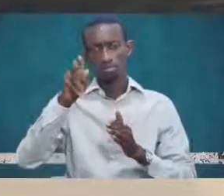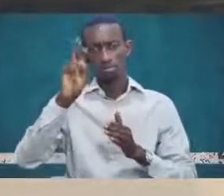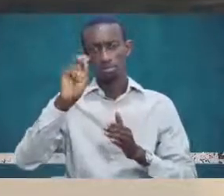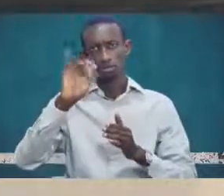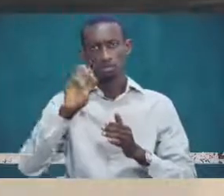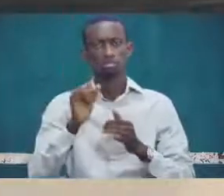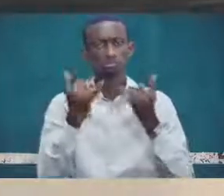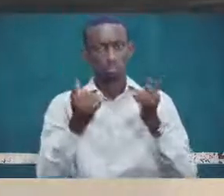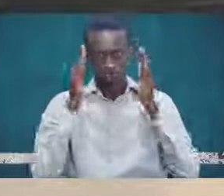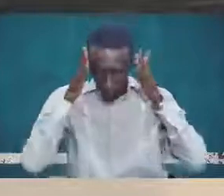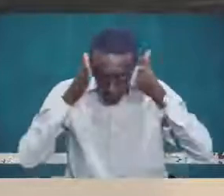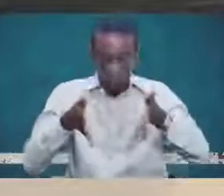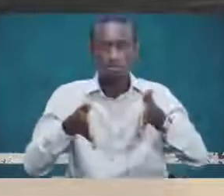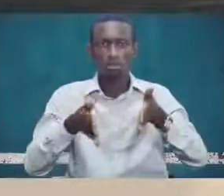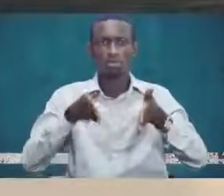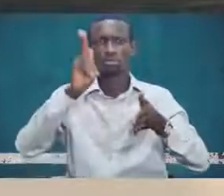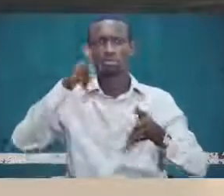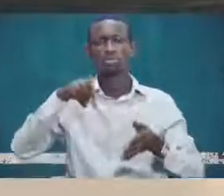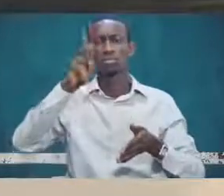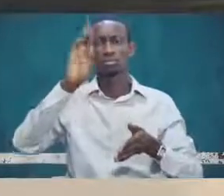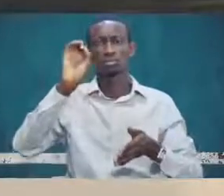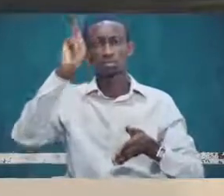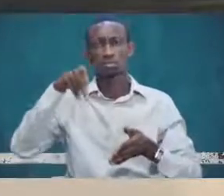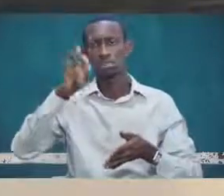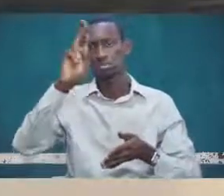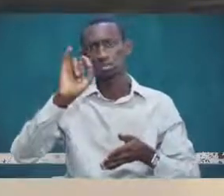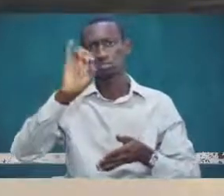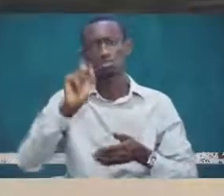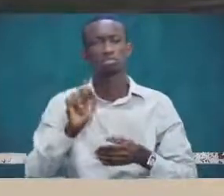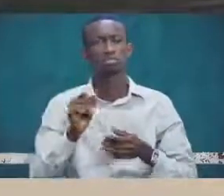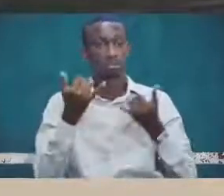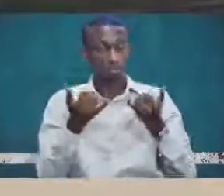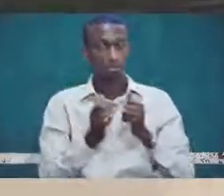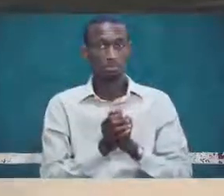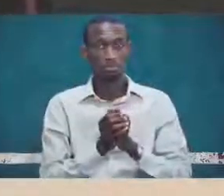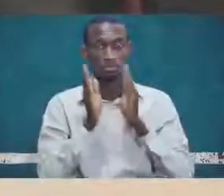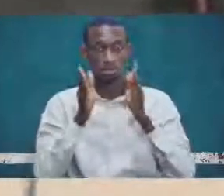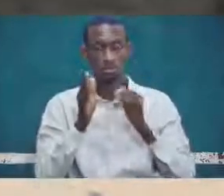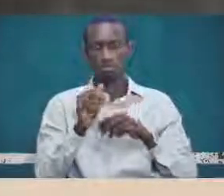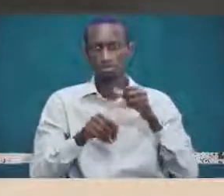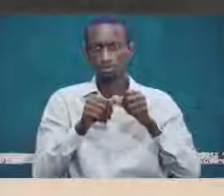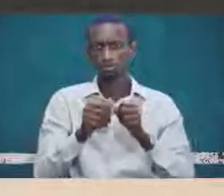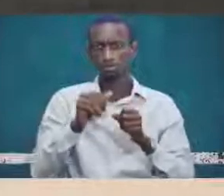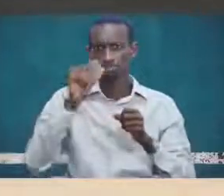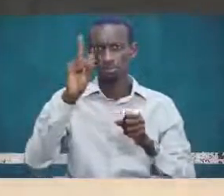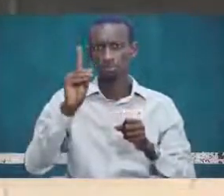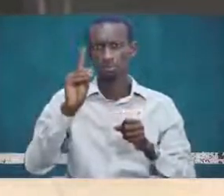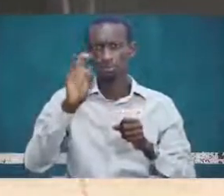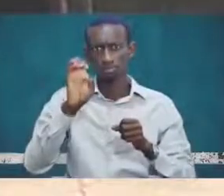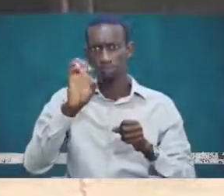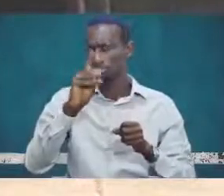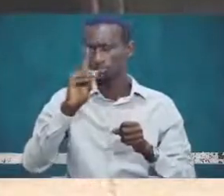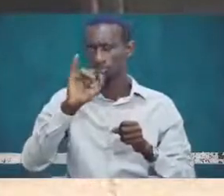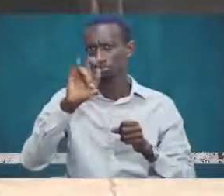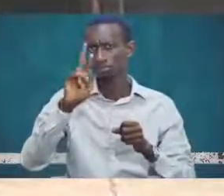point, we'll be tackling what we call direct proportion. So let's go. This is unit number